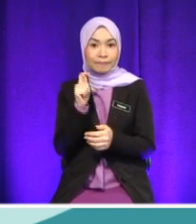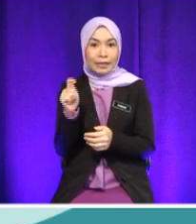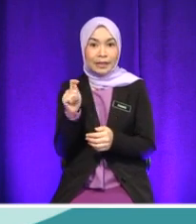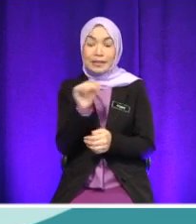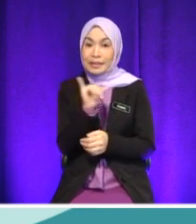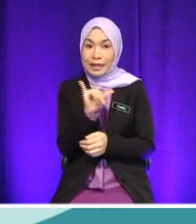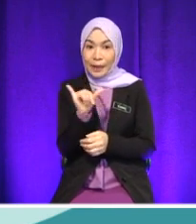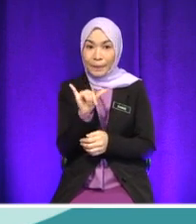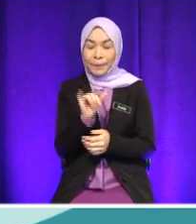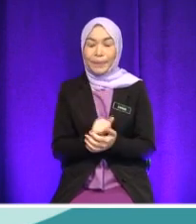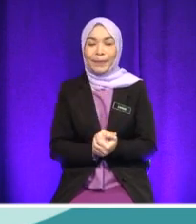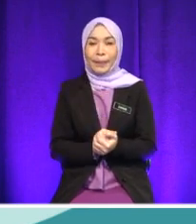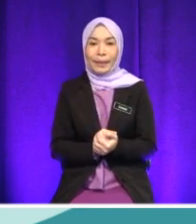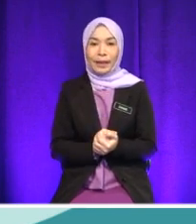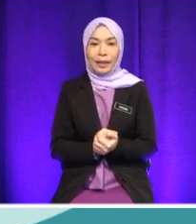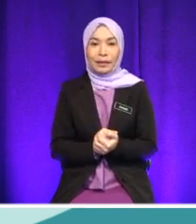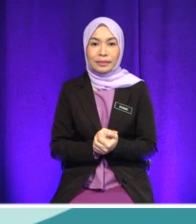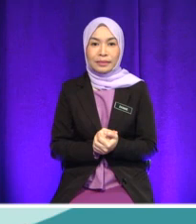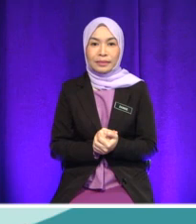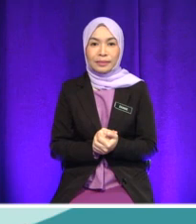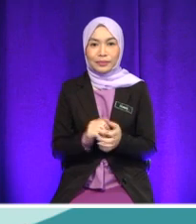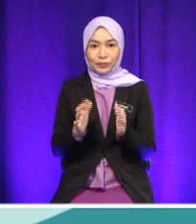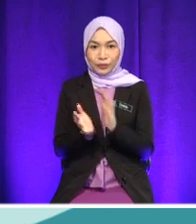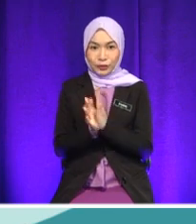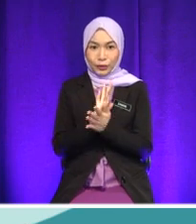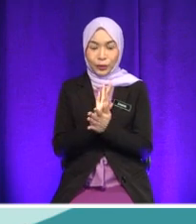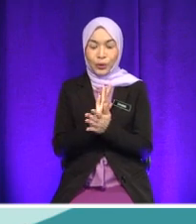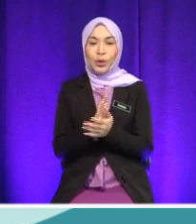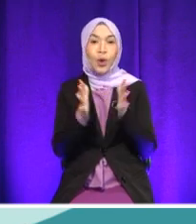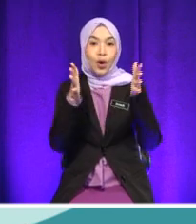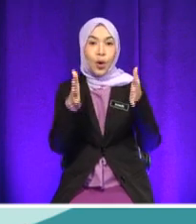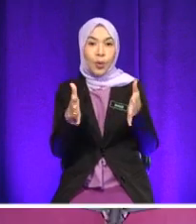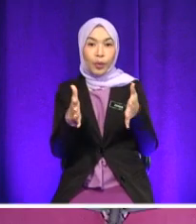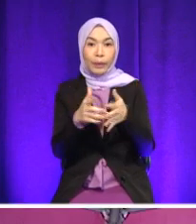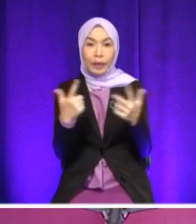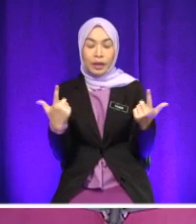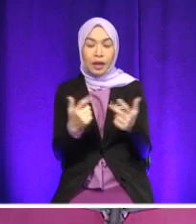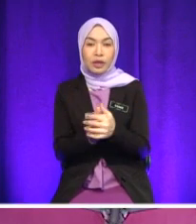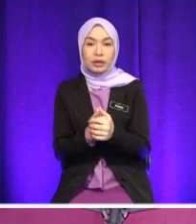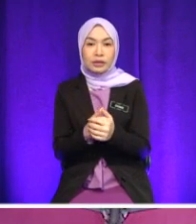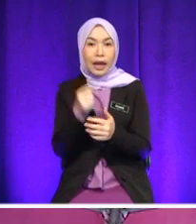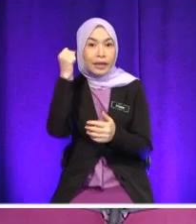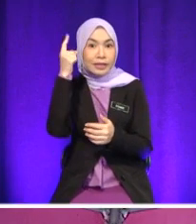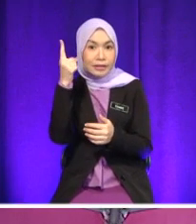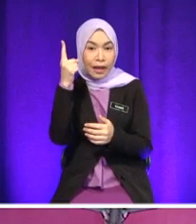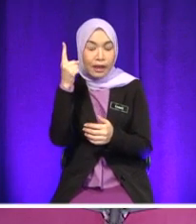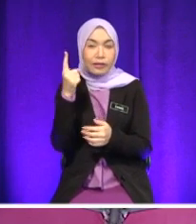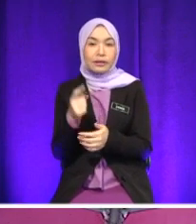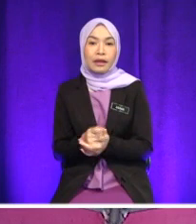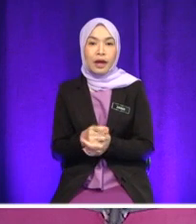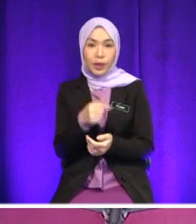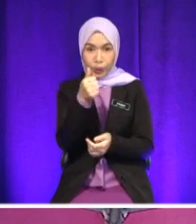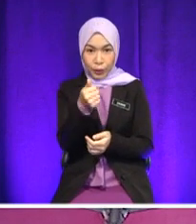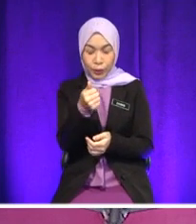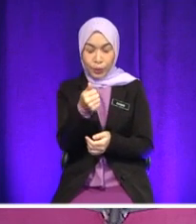have, when you say something like this, then people will know that you actually agree with them, right? Okay, yeah. Okay, how about if you do not agree